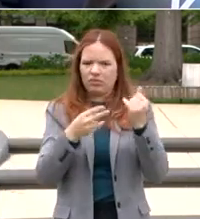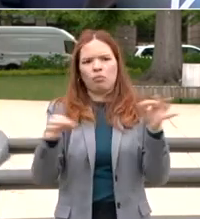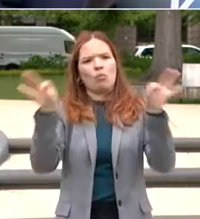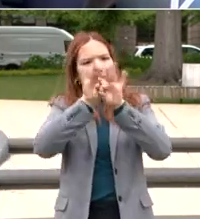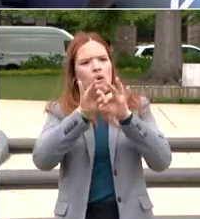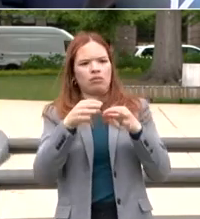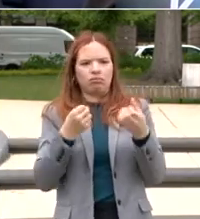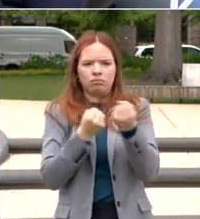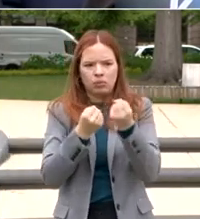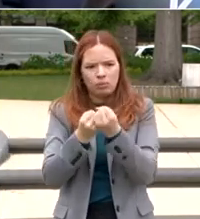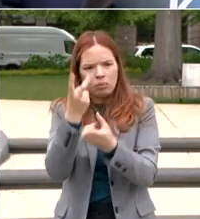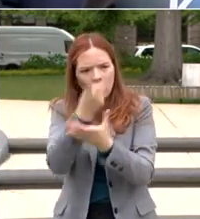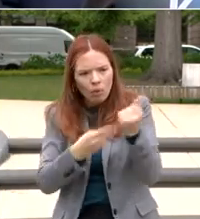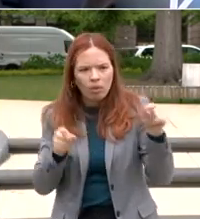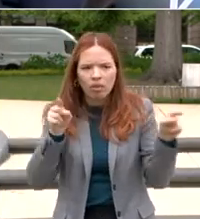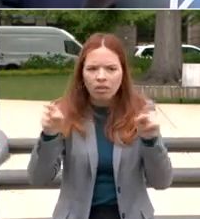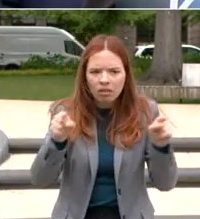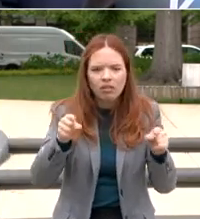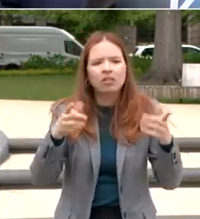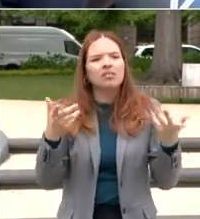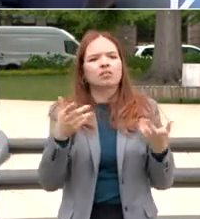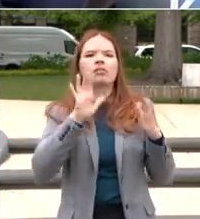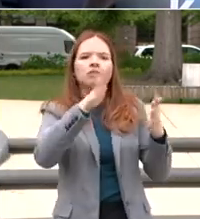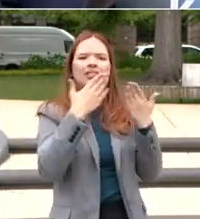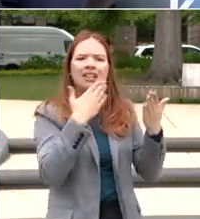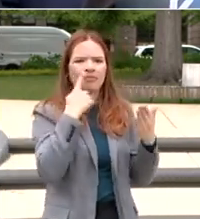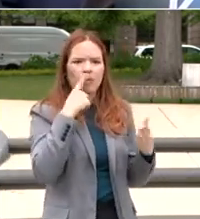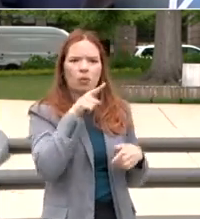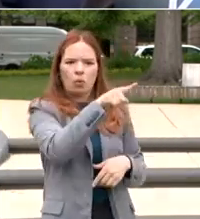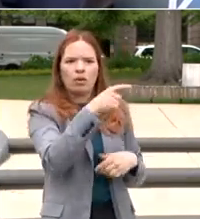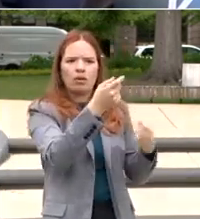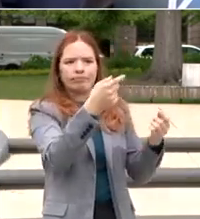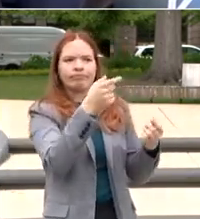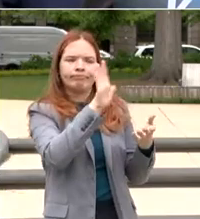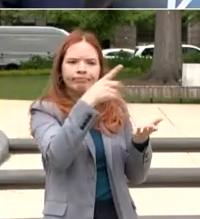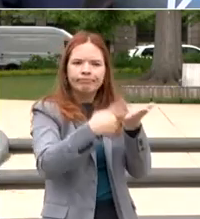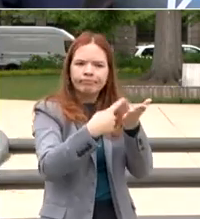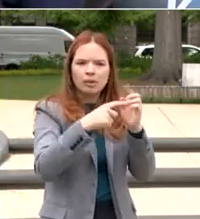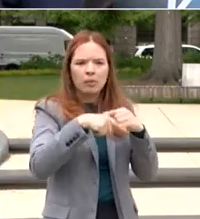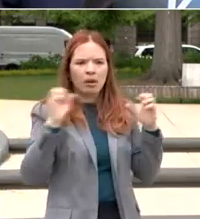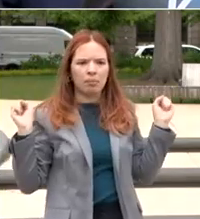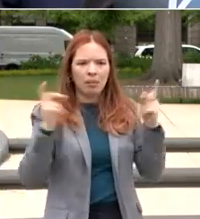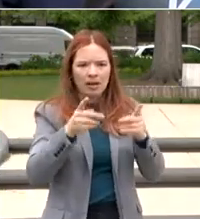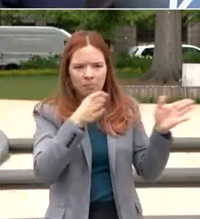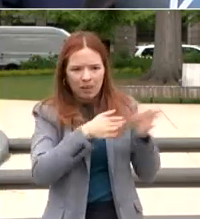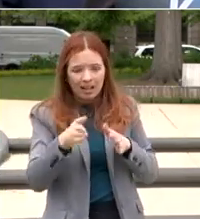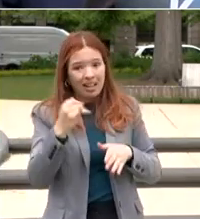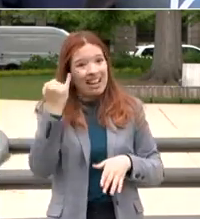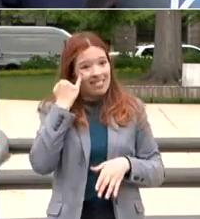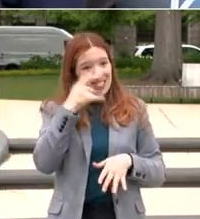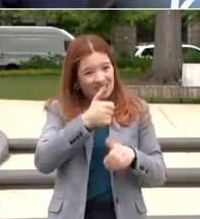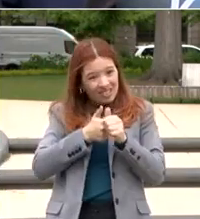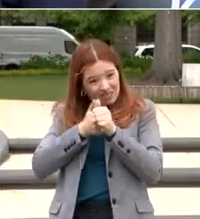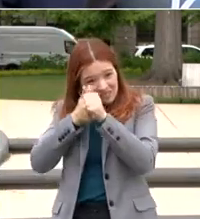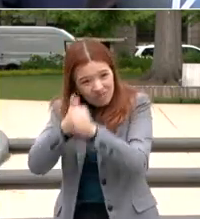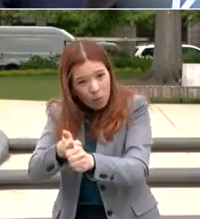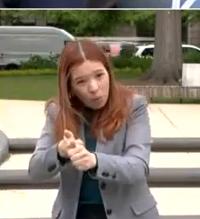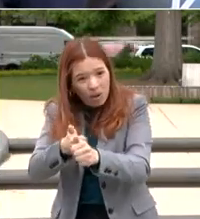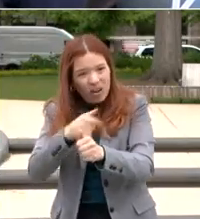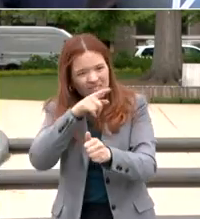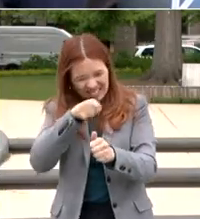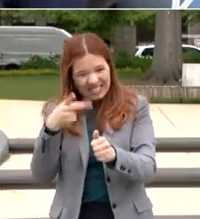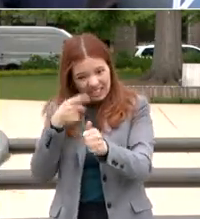as we look to the future, we have an opportunity to make the K Street Transitway a model for cities across the